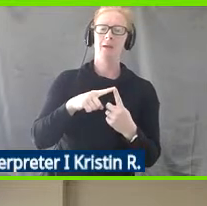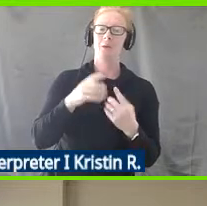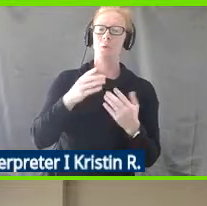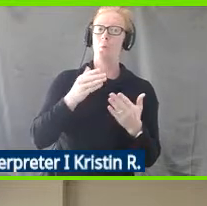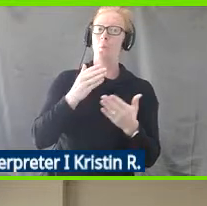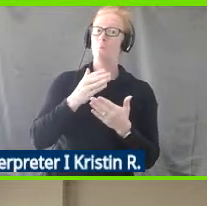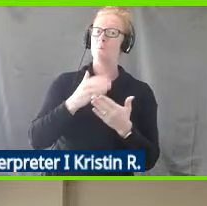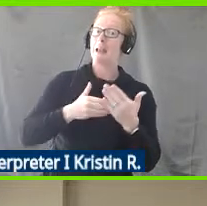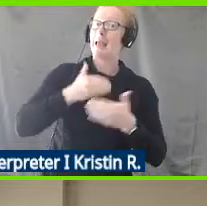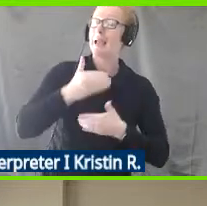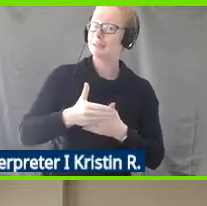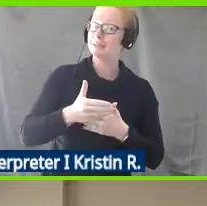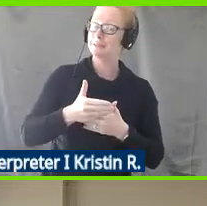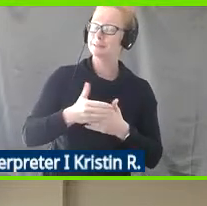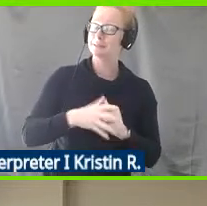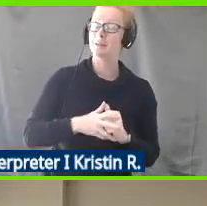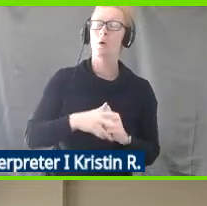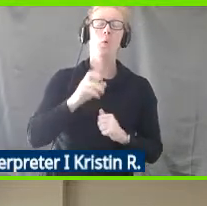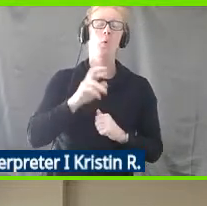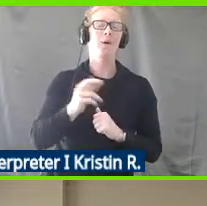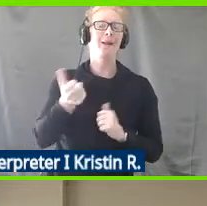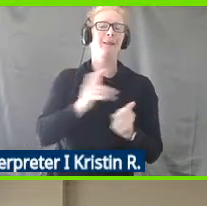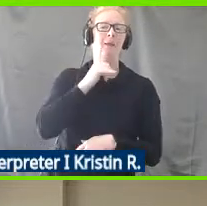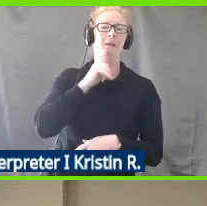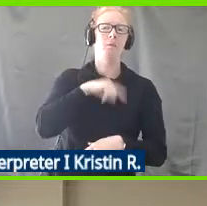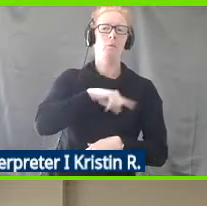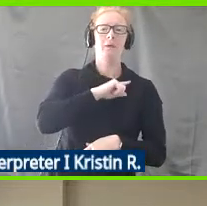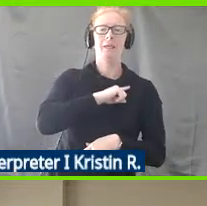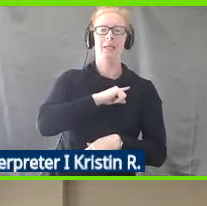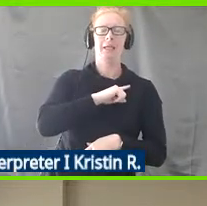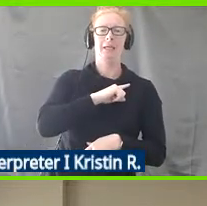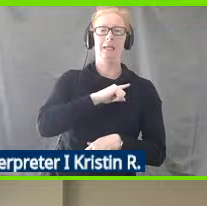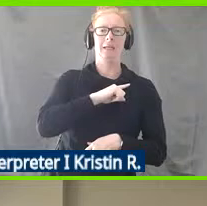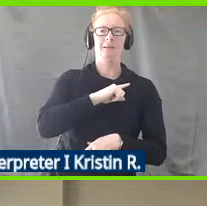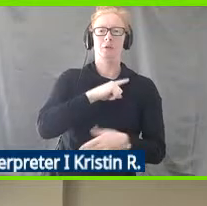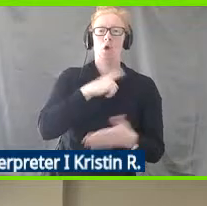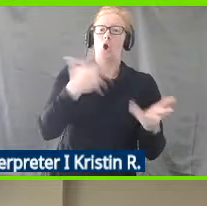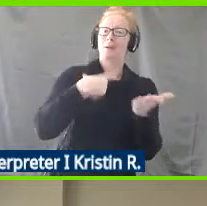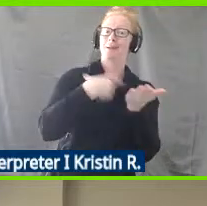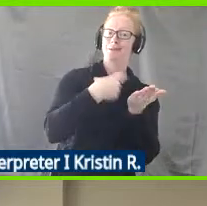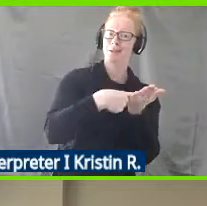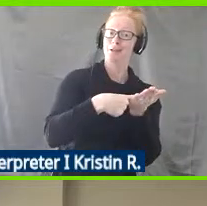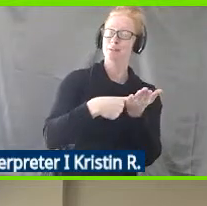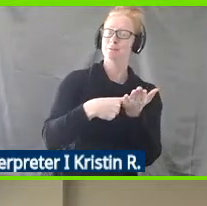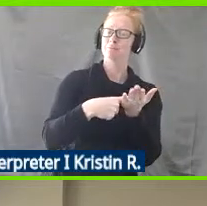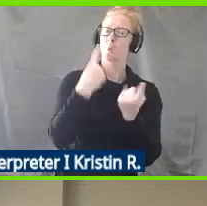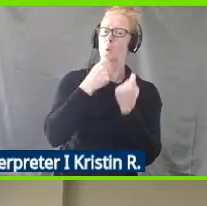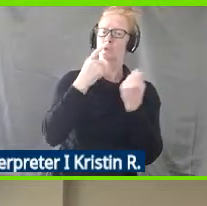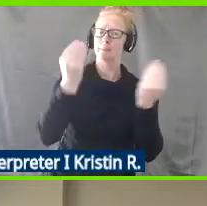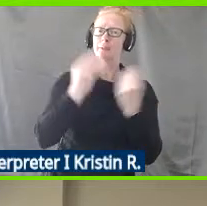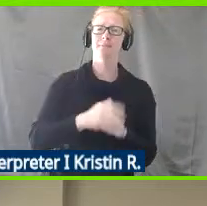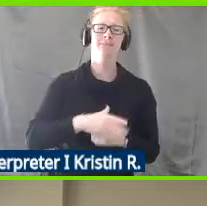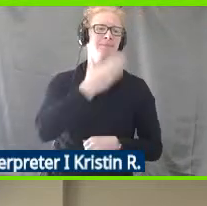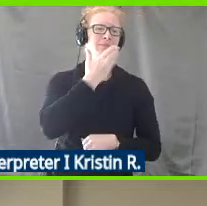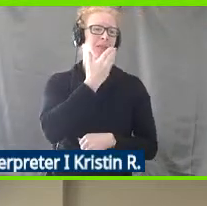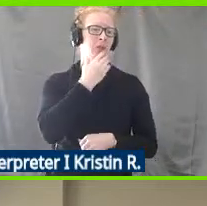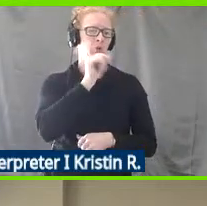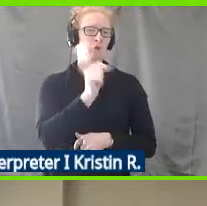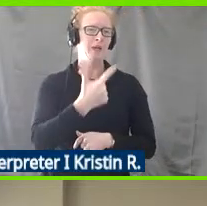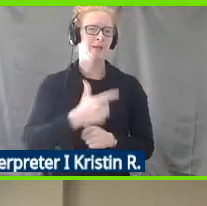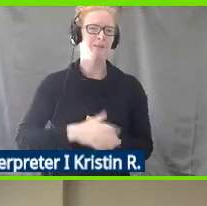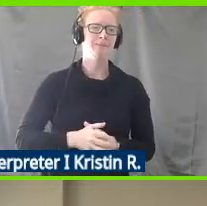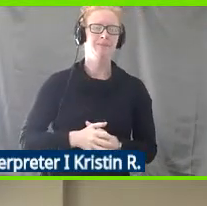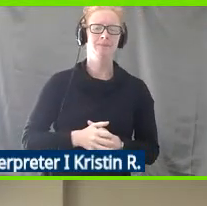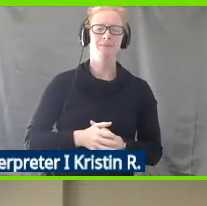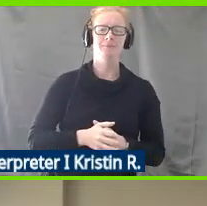horizon or anything that we have covered today. Thank you, Greg. Anybody on the